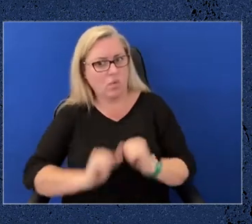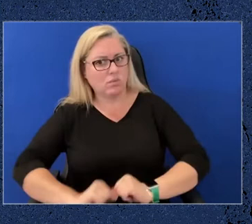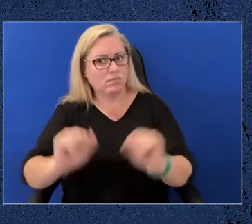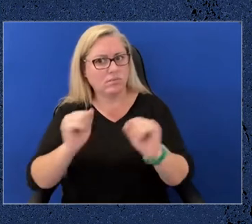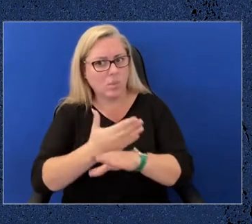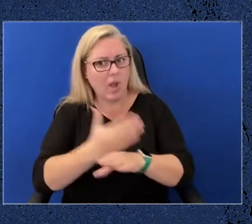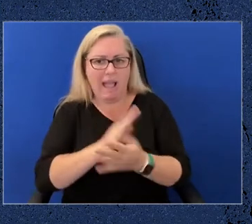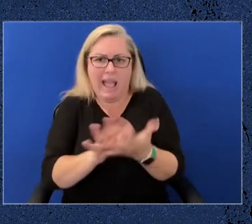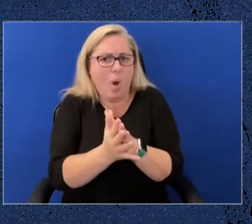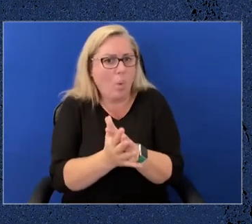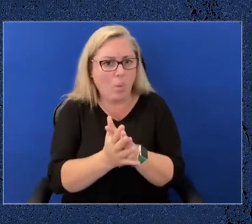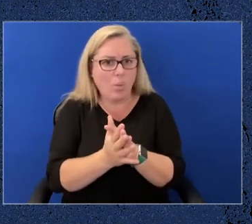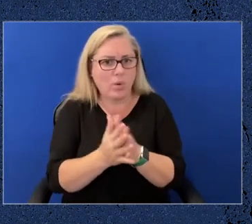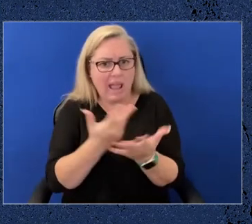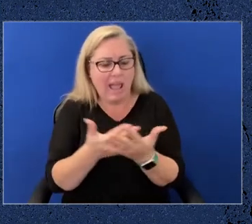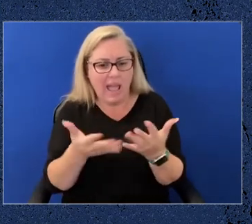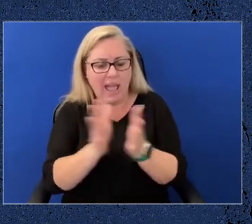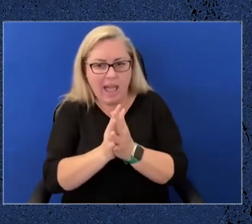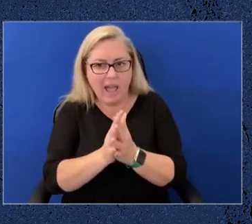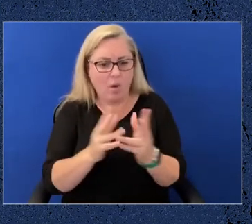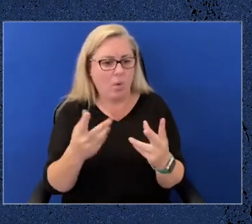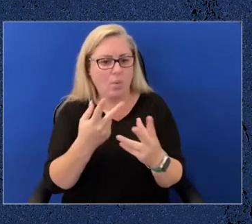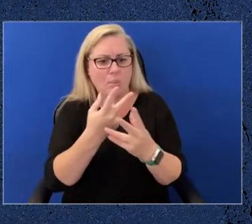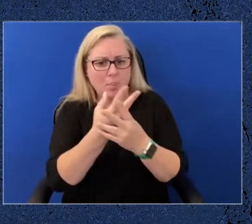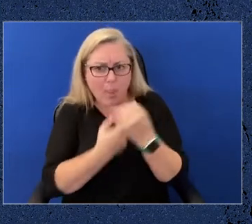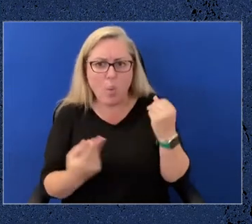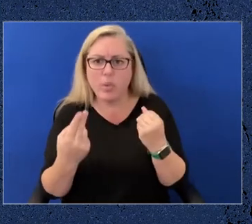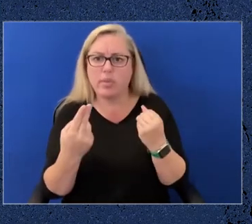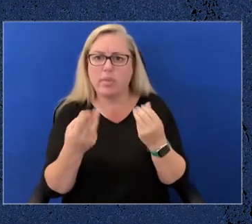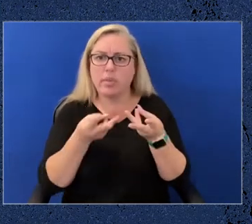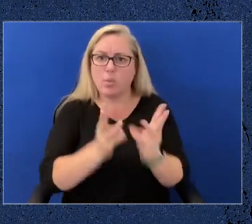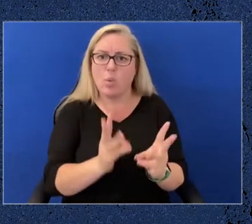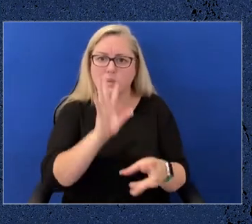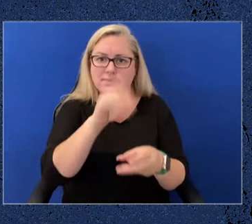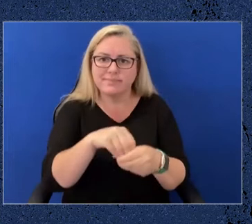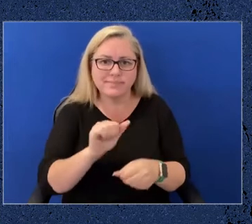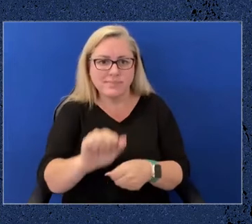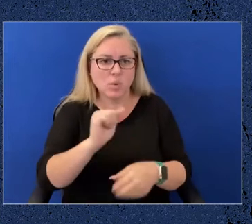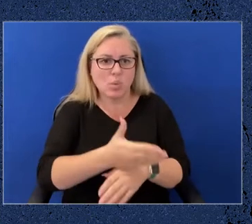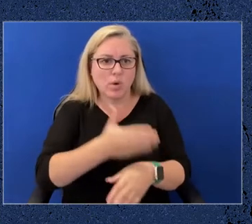do you go about that? What does that mean in practice? Kate, do you want to?